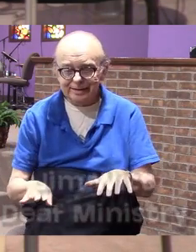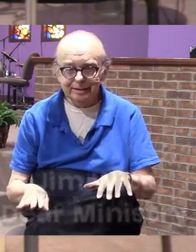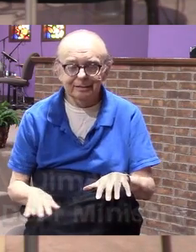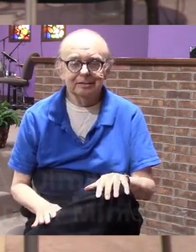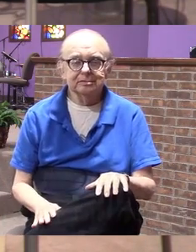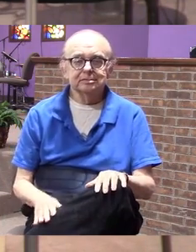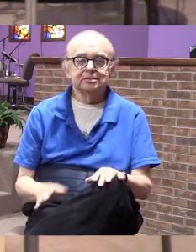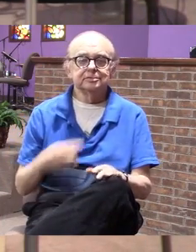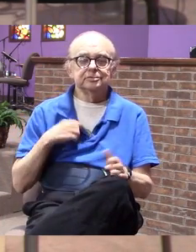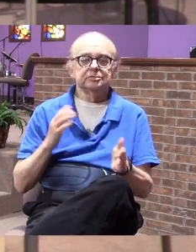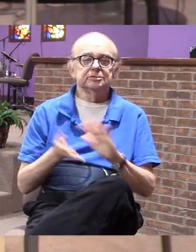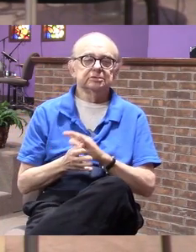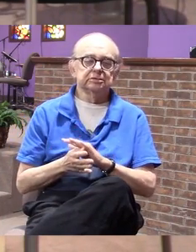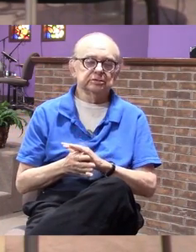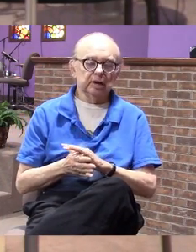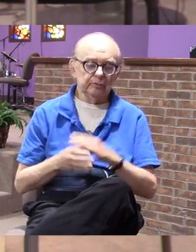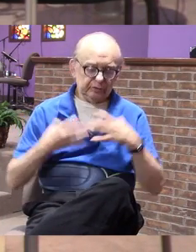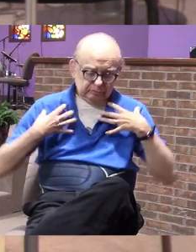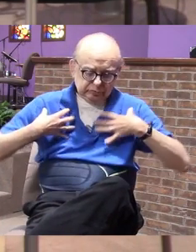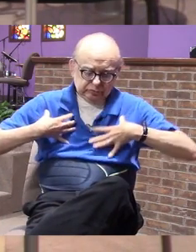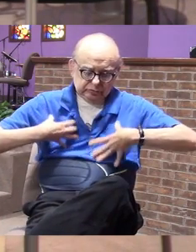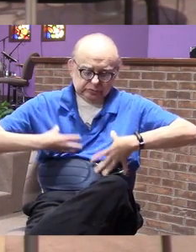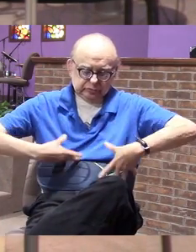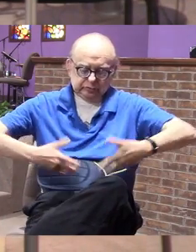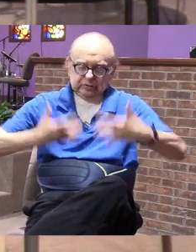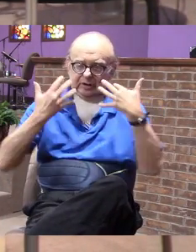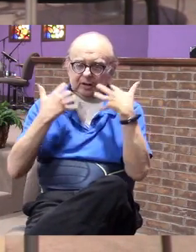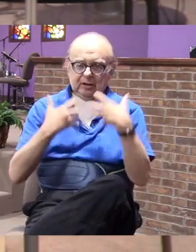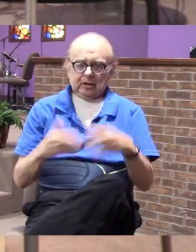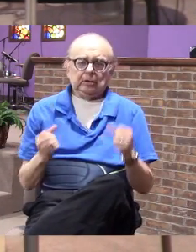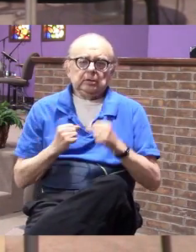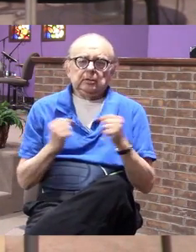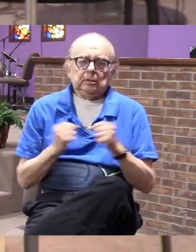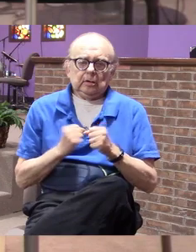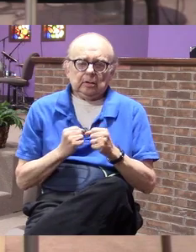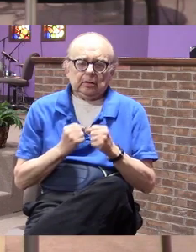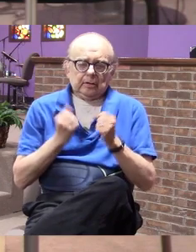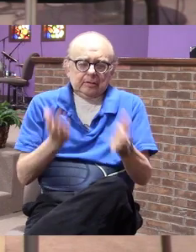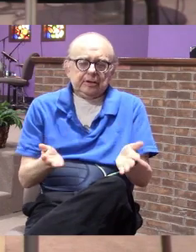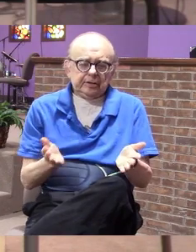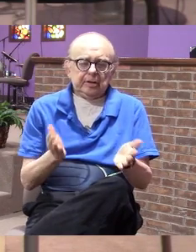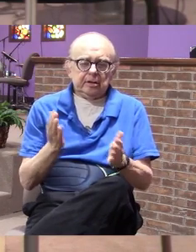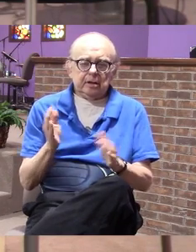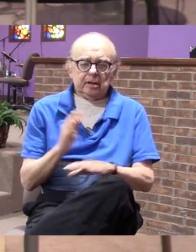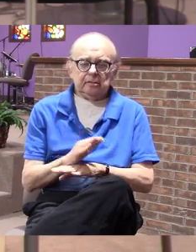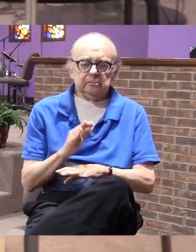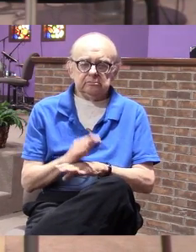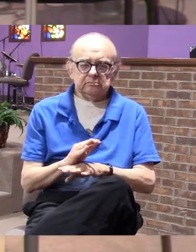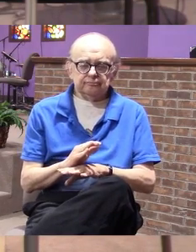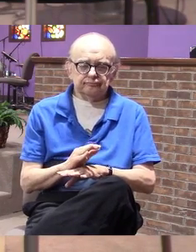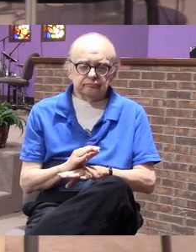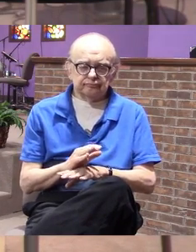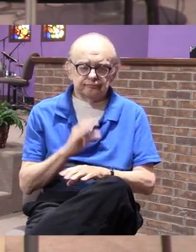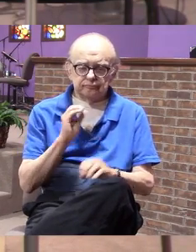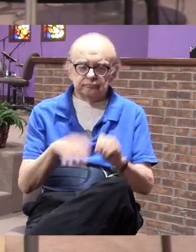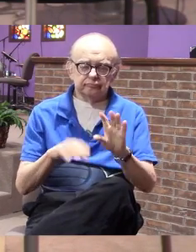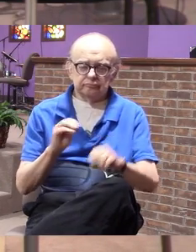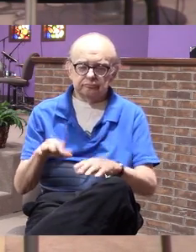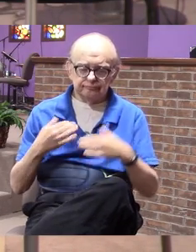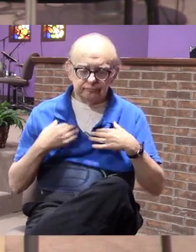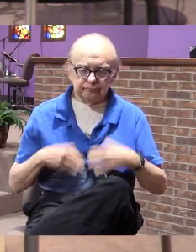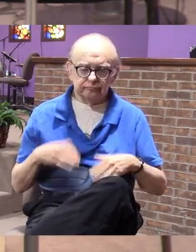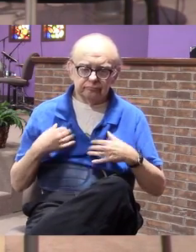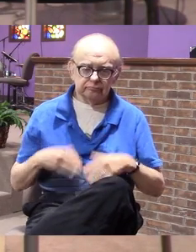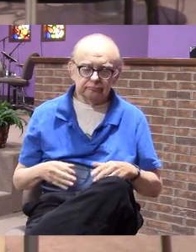So I became soaked and cold the whole rest of the night, and I packed all my clothes,